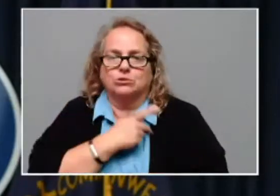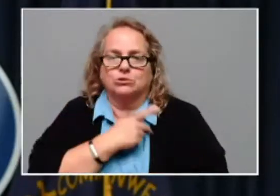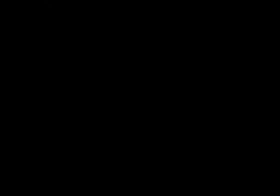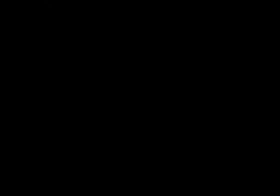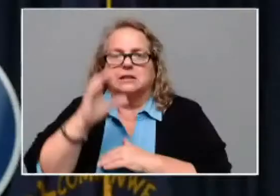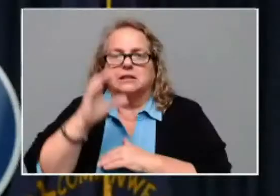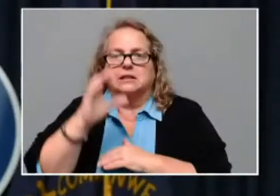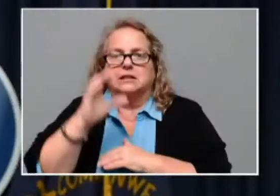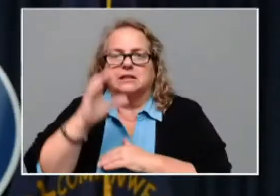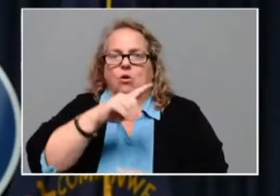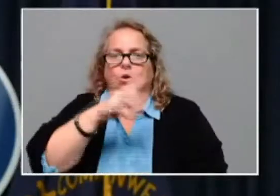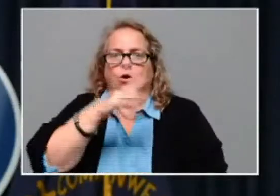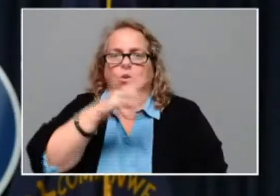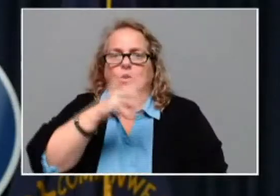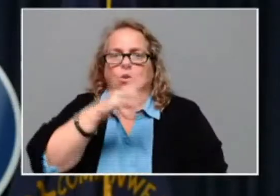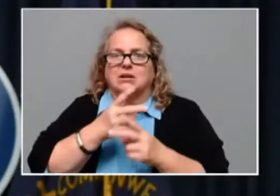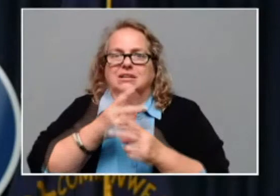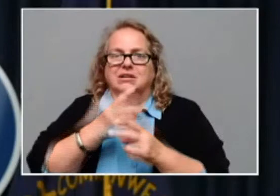again,